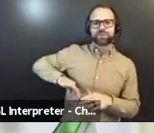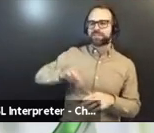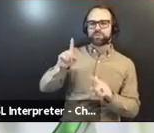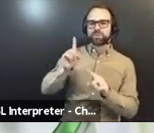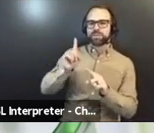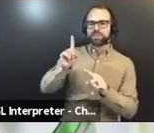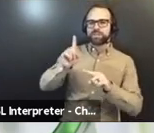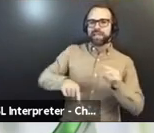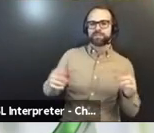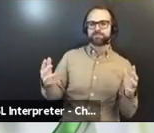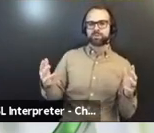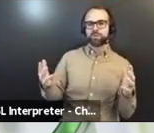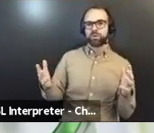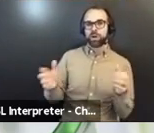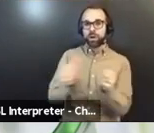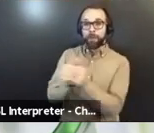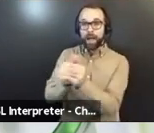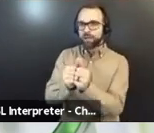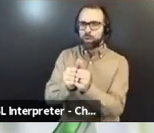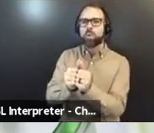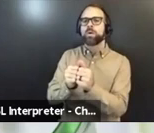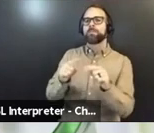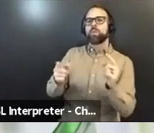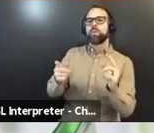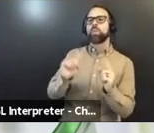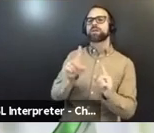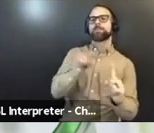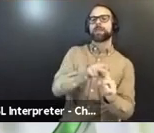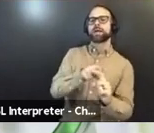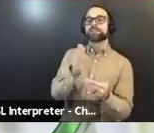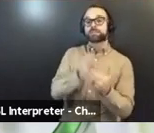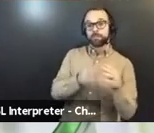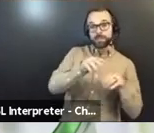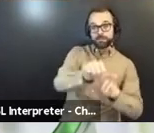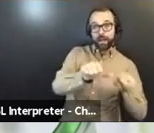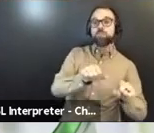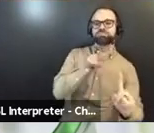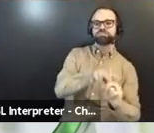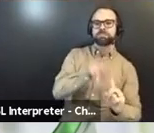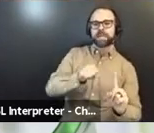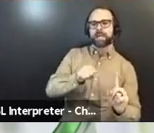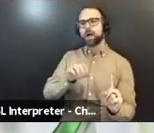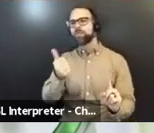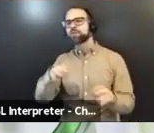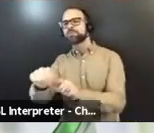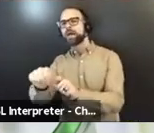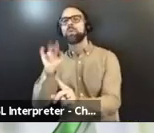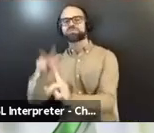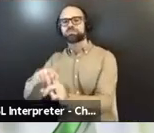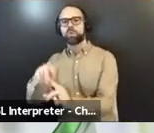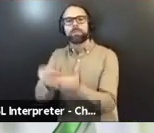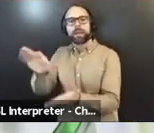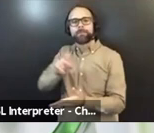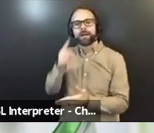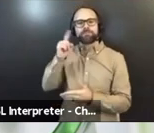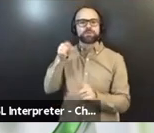where. So the tax credit will only apply for certain spend. Those grants will then apply to certain spend only, or the reimbursement. So